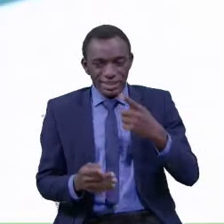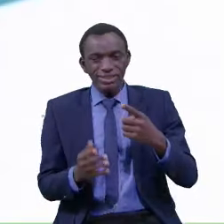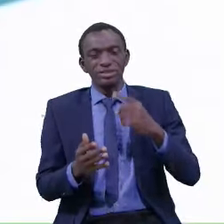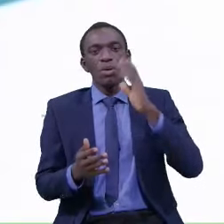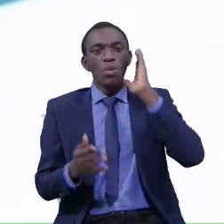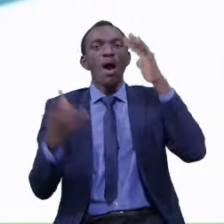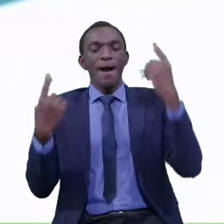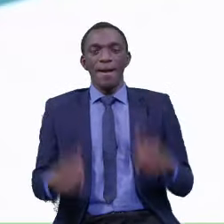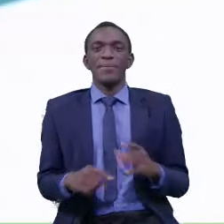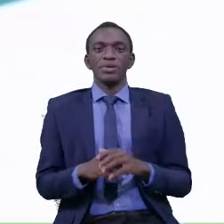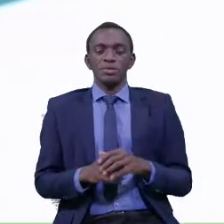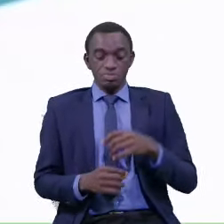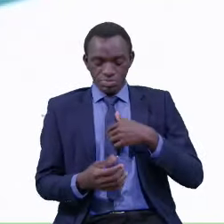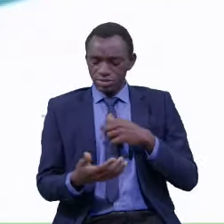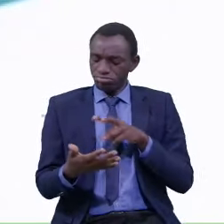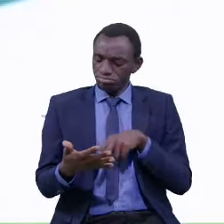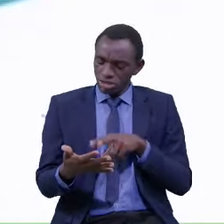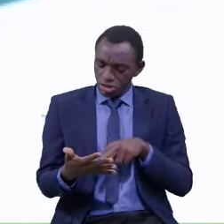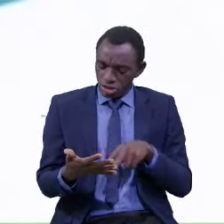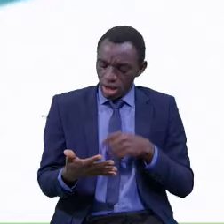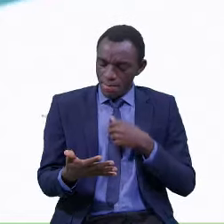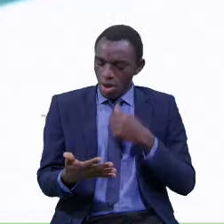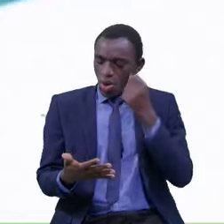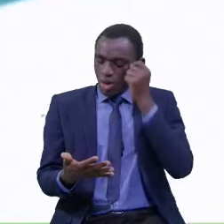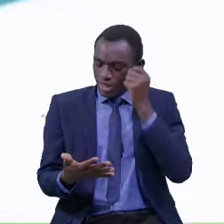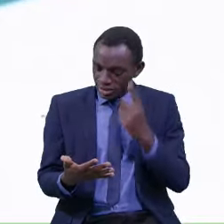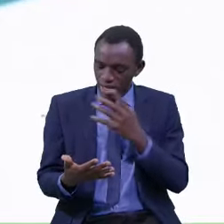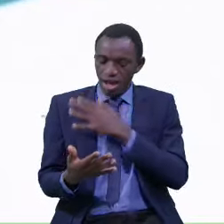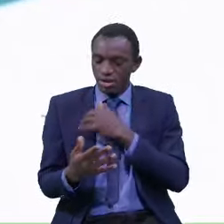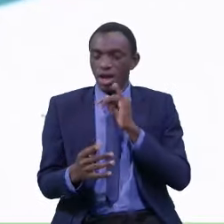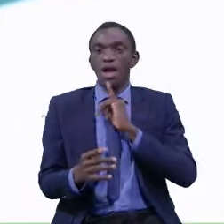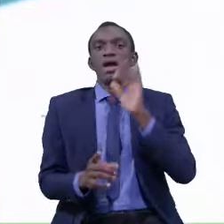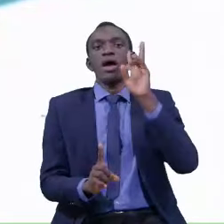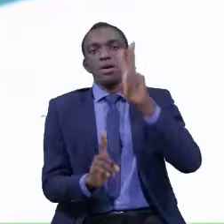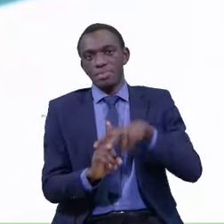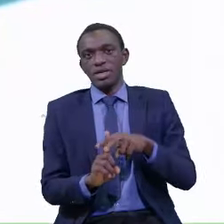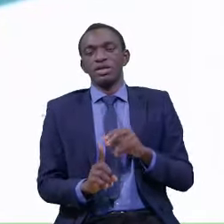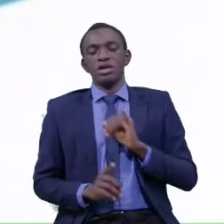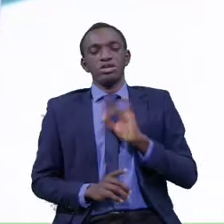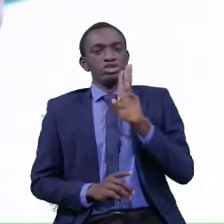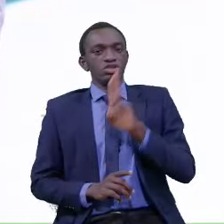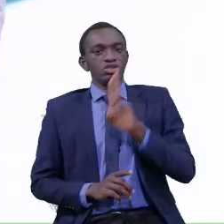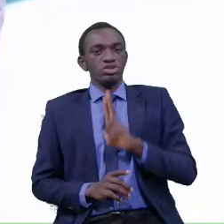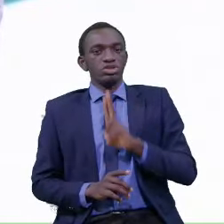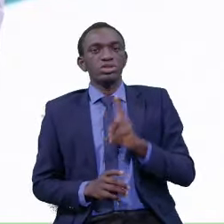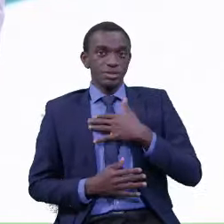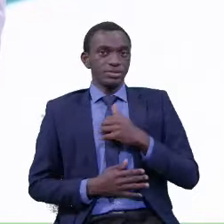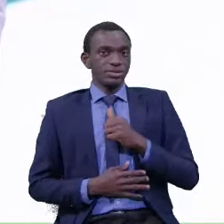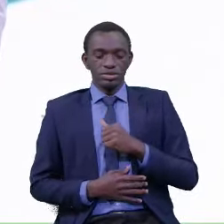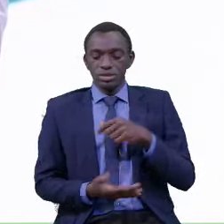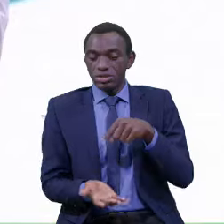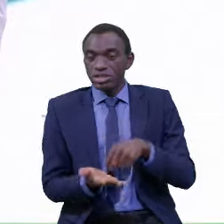understand, I apply, I personalize. This is not just for the